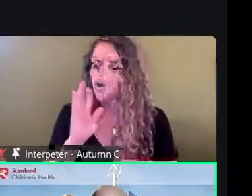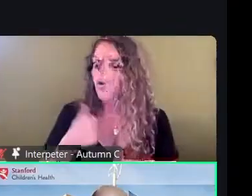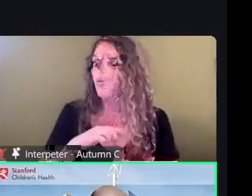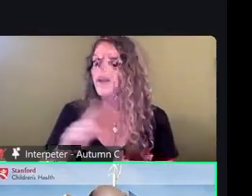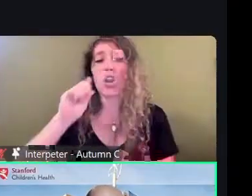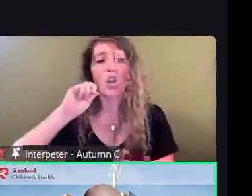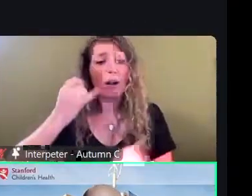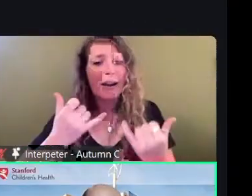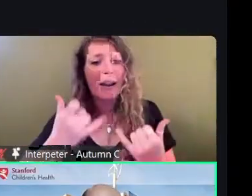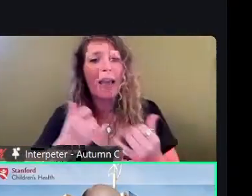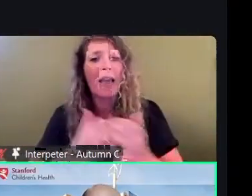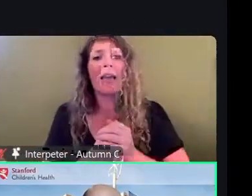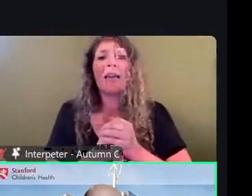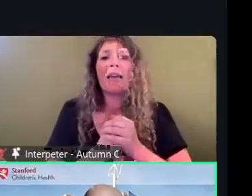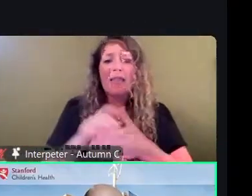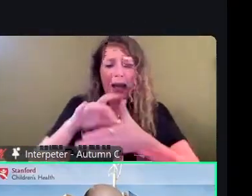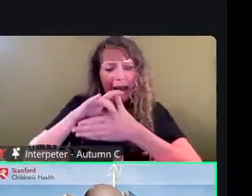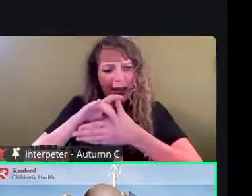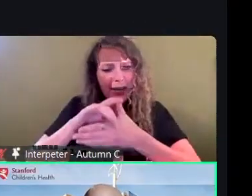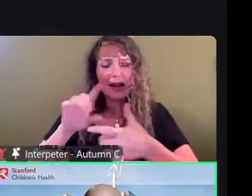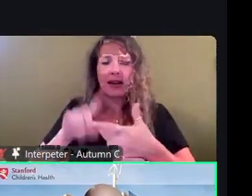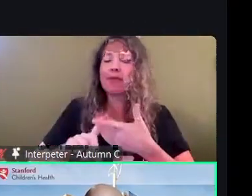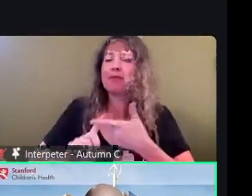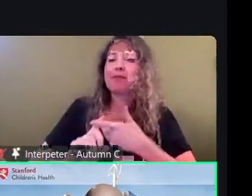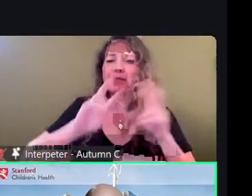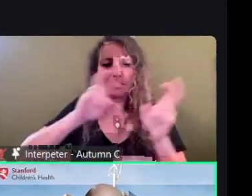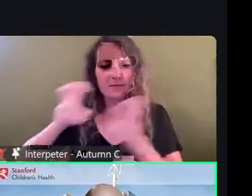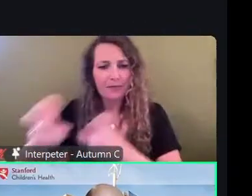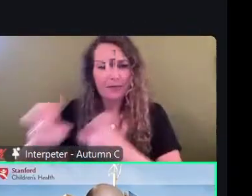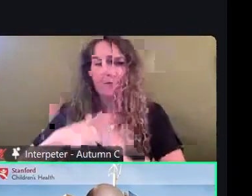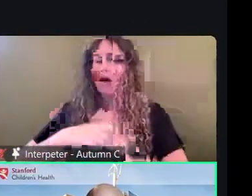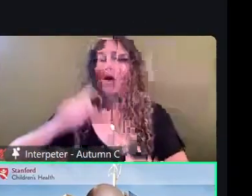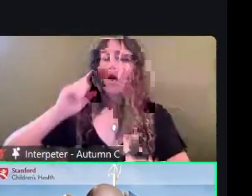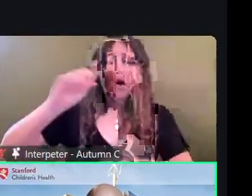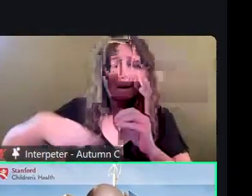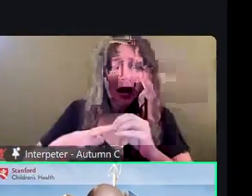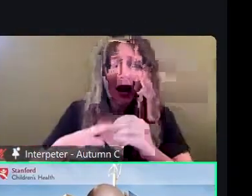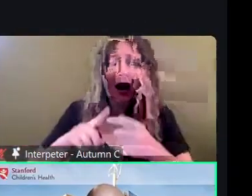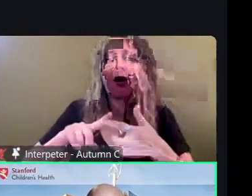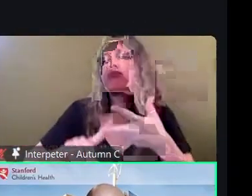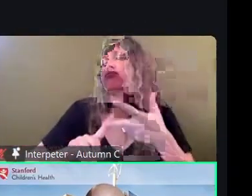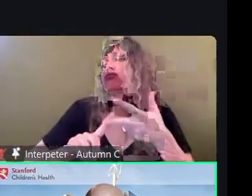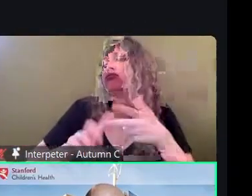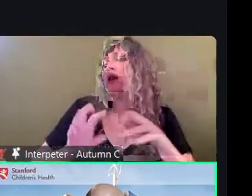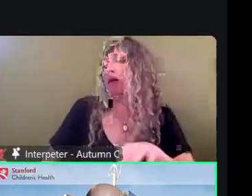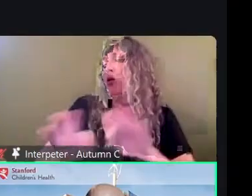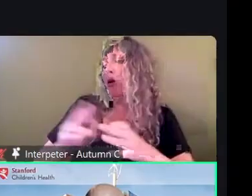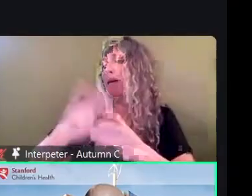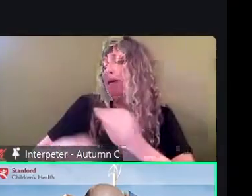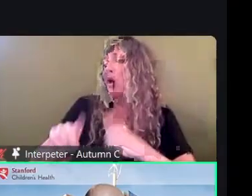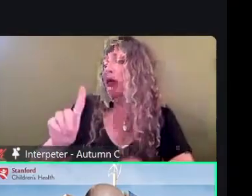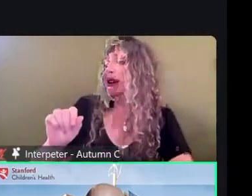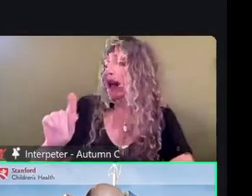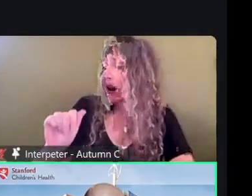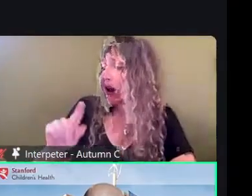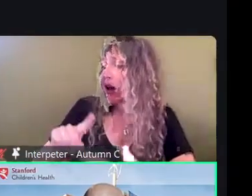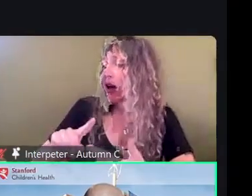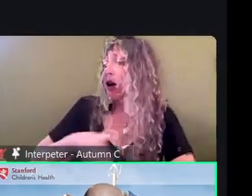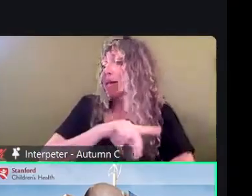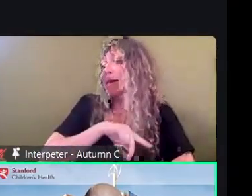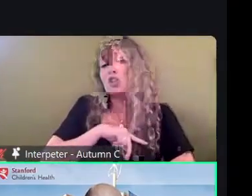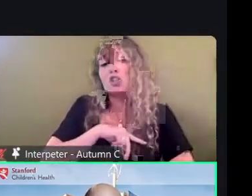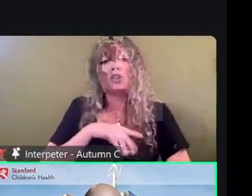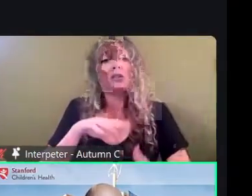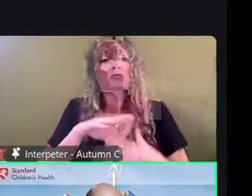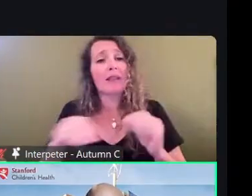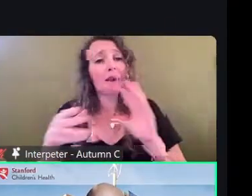through line of content and themes that we heard about, the importance of both data but also personal